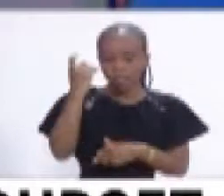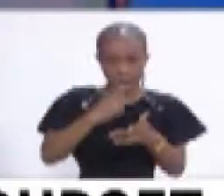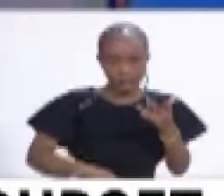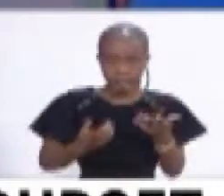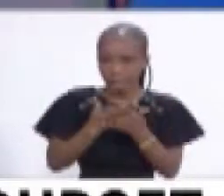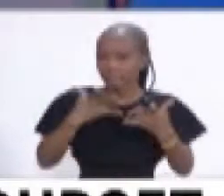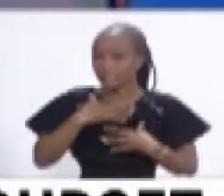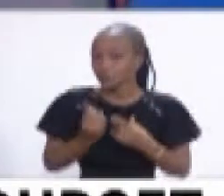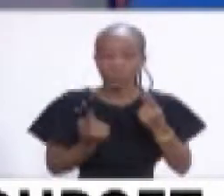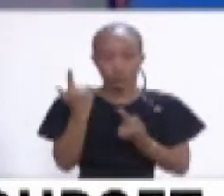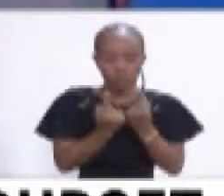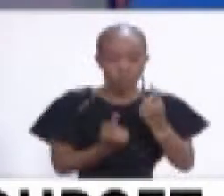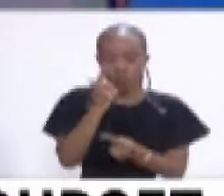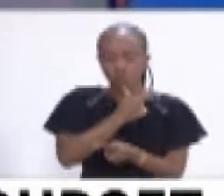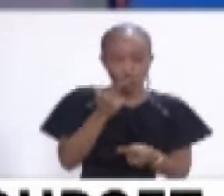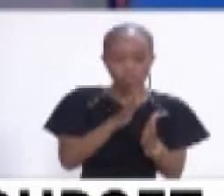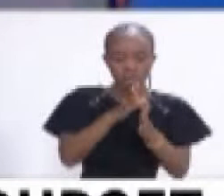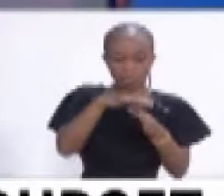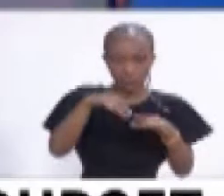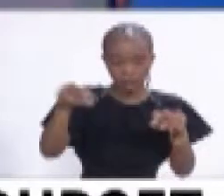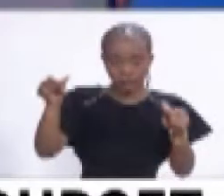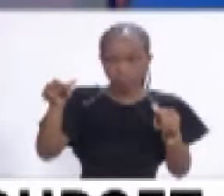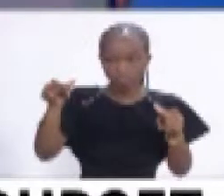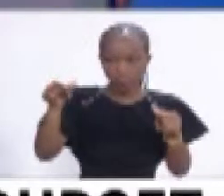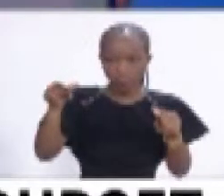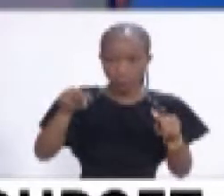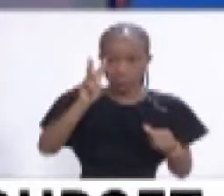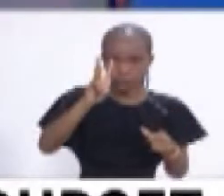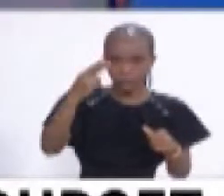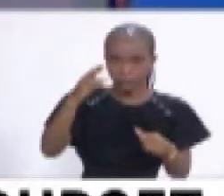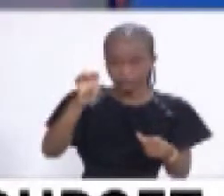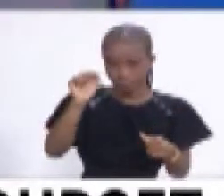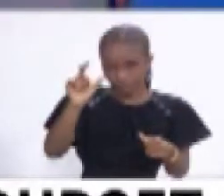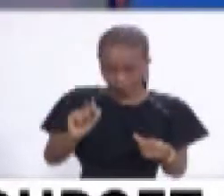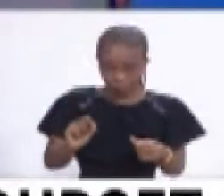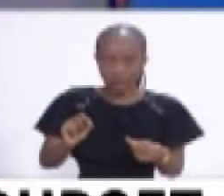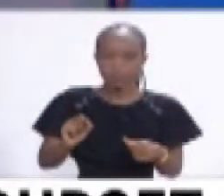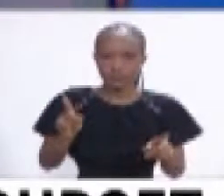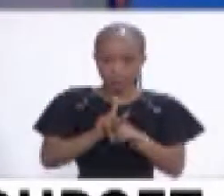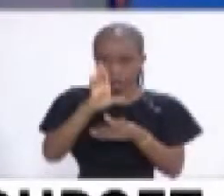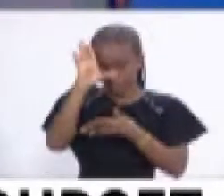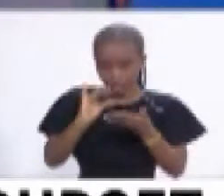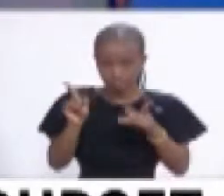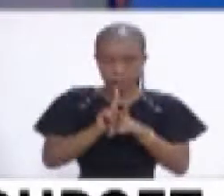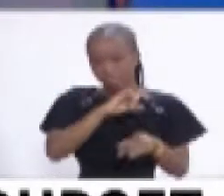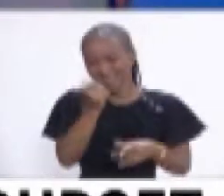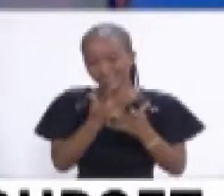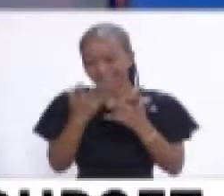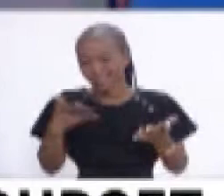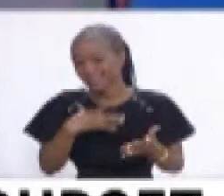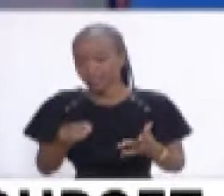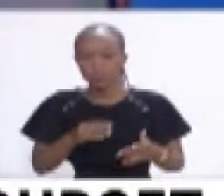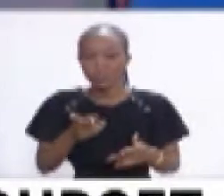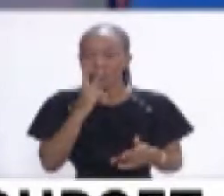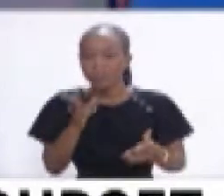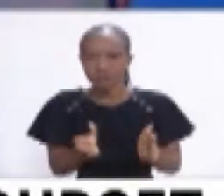items like cooking oil and wheat flour should be reduced, while raising the tax of non-essential items such as